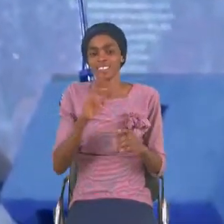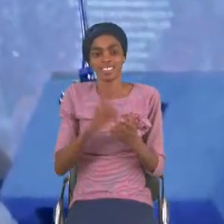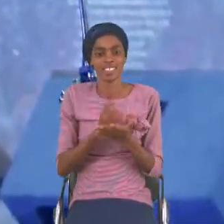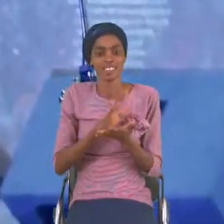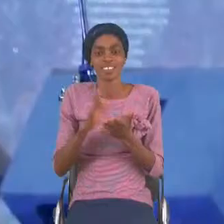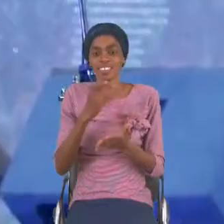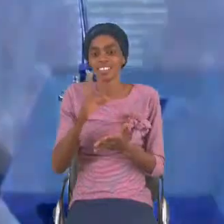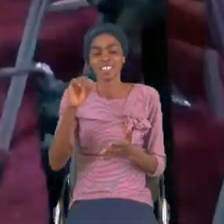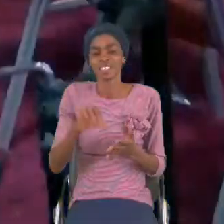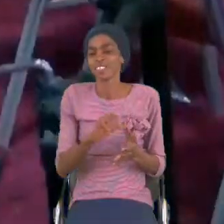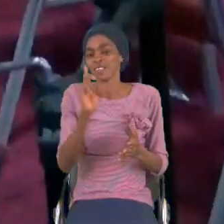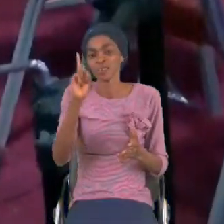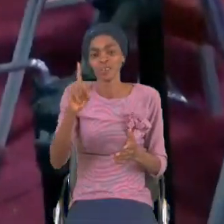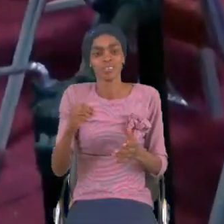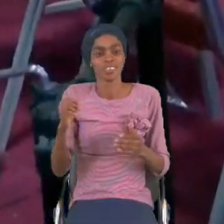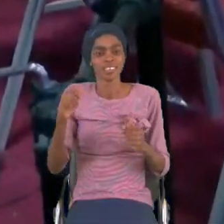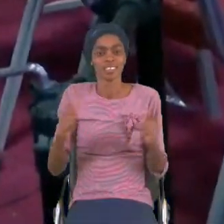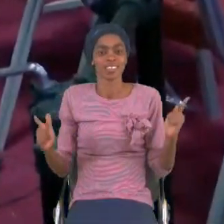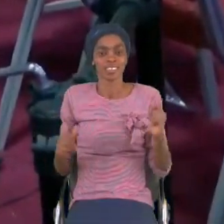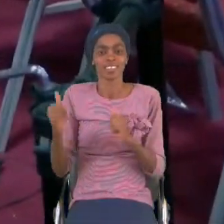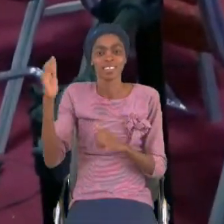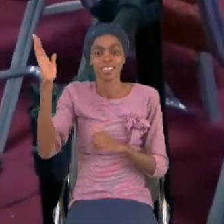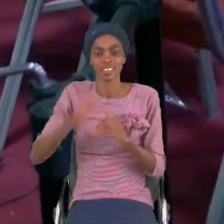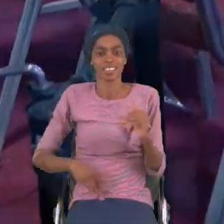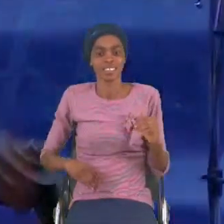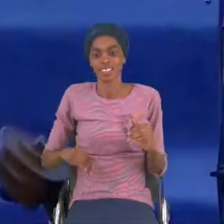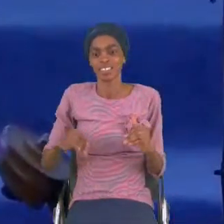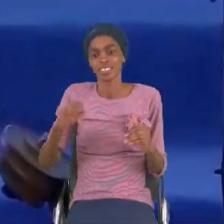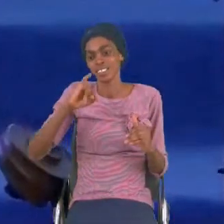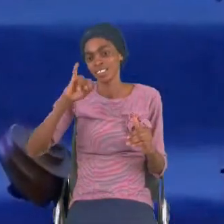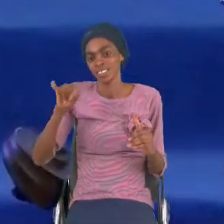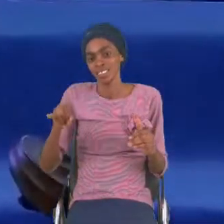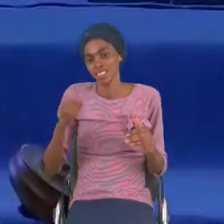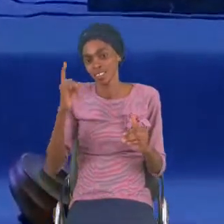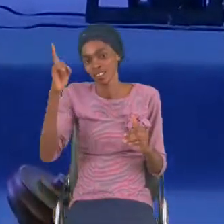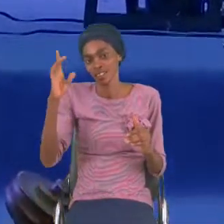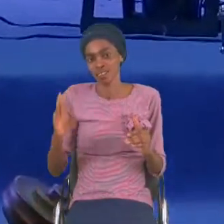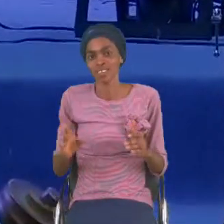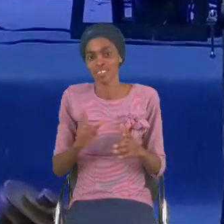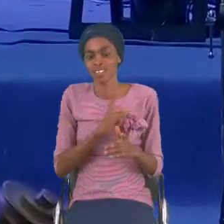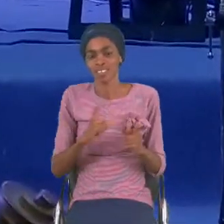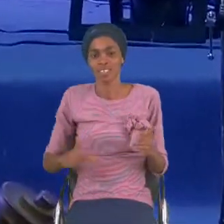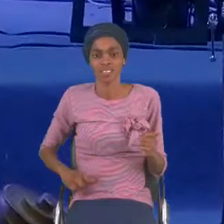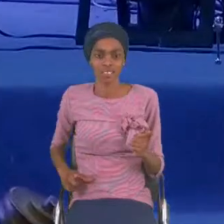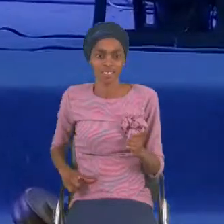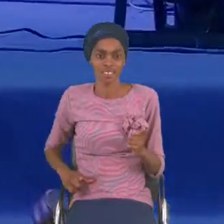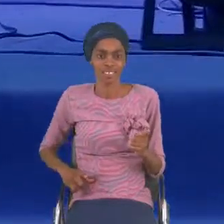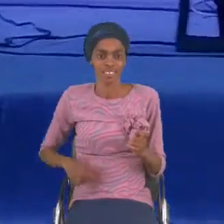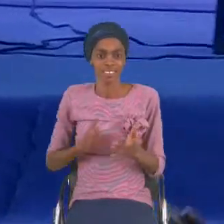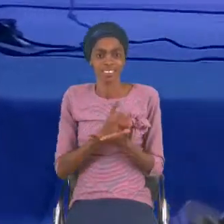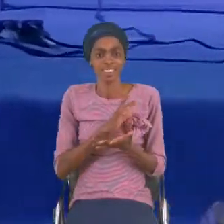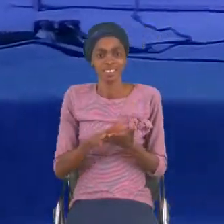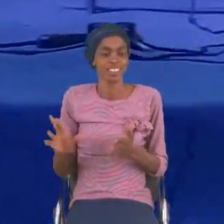one greater than Jehovah, love divine. No one is